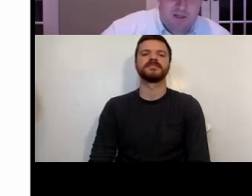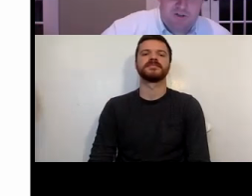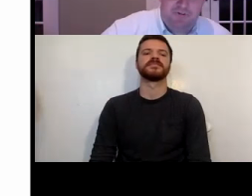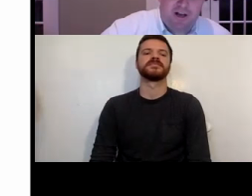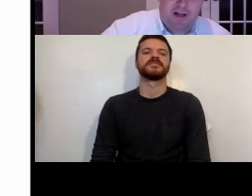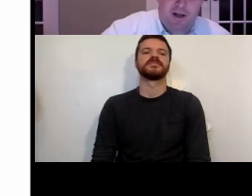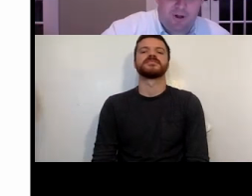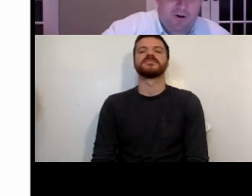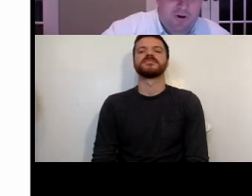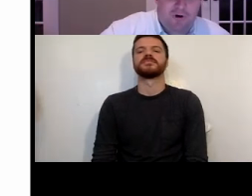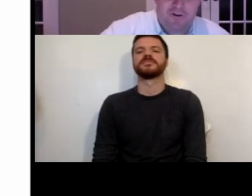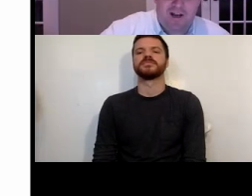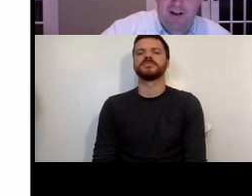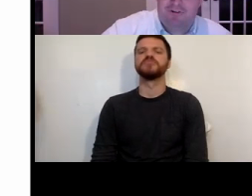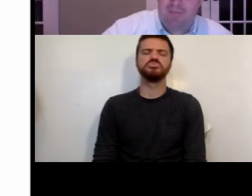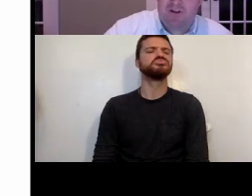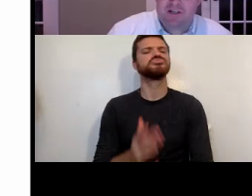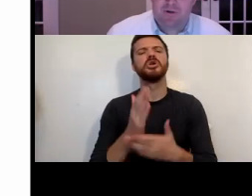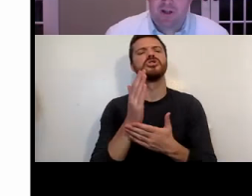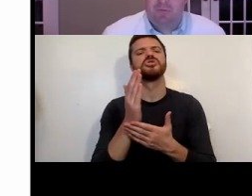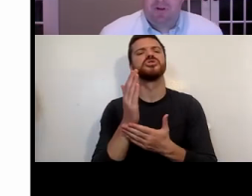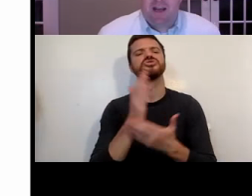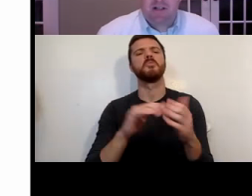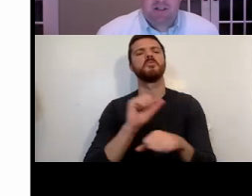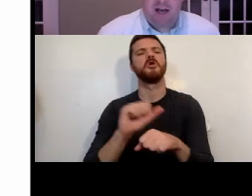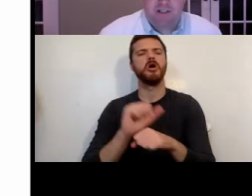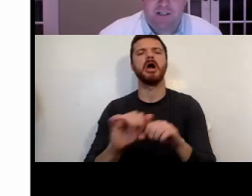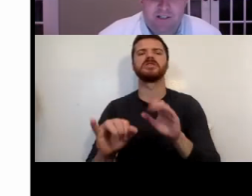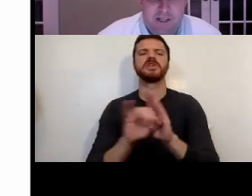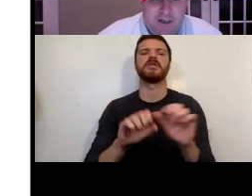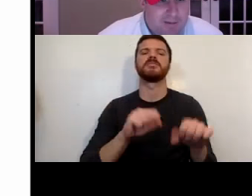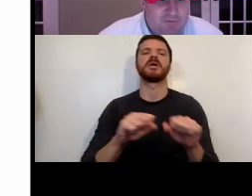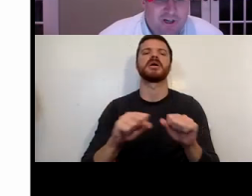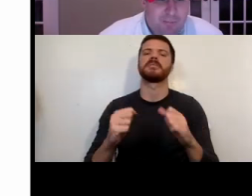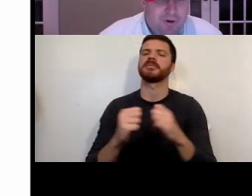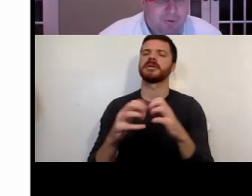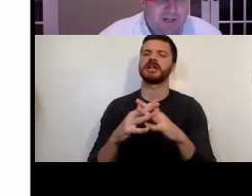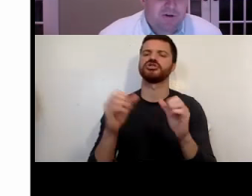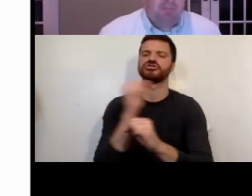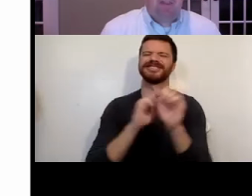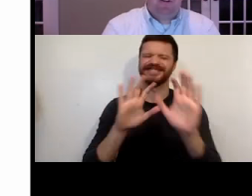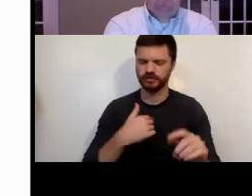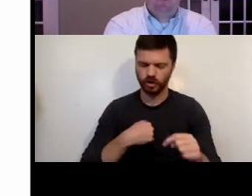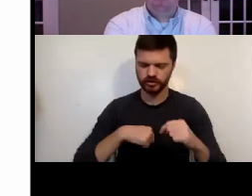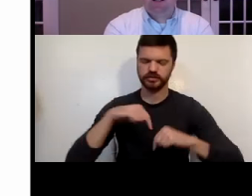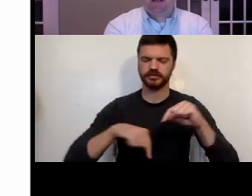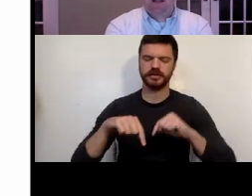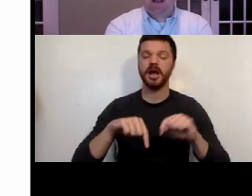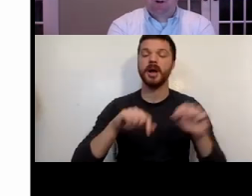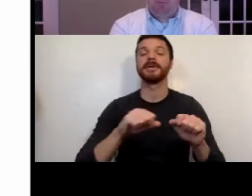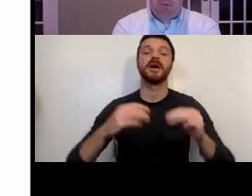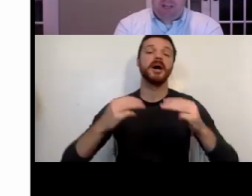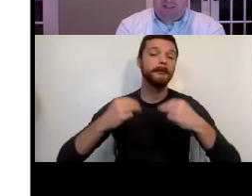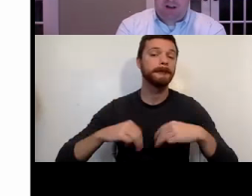So we've done a little bit of work to identify potential implementation strategies, potential methods for selecting and